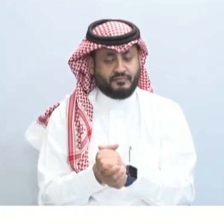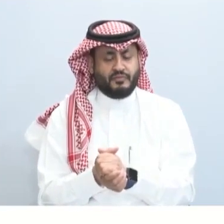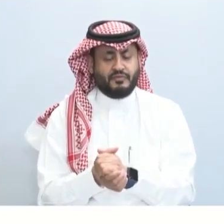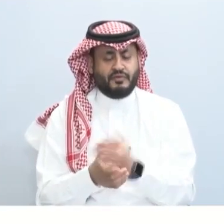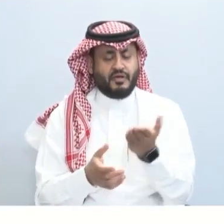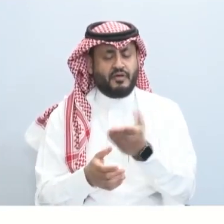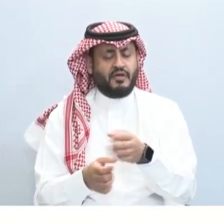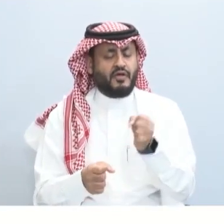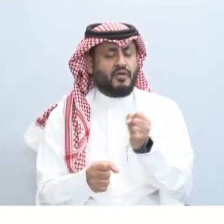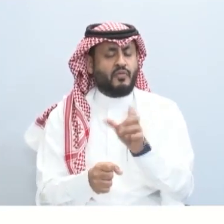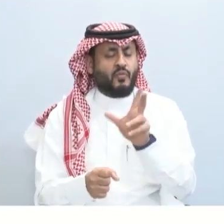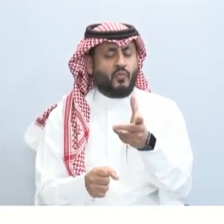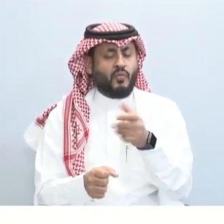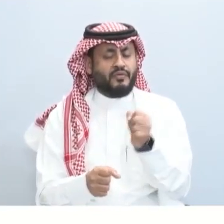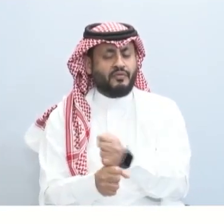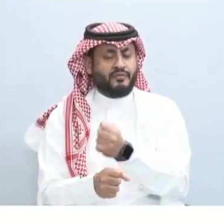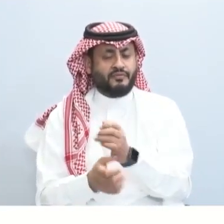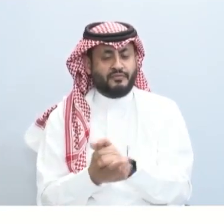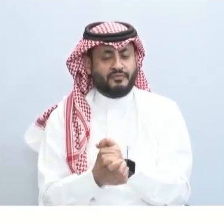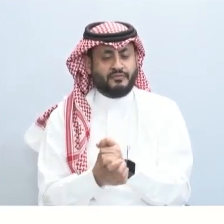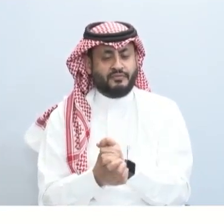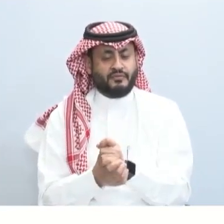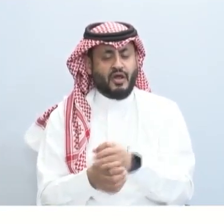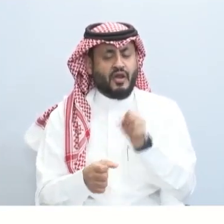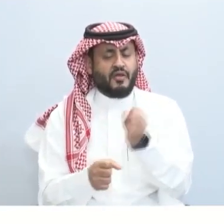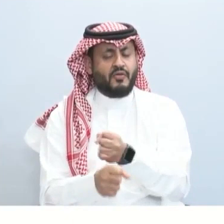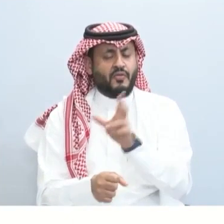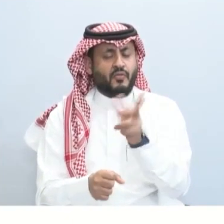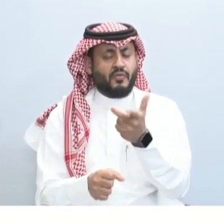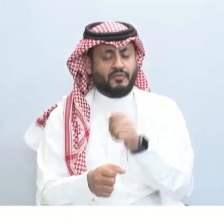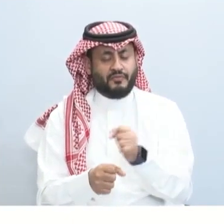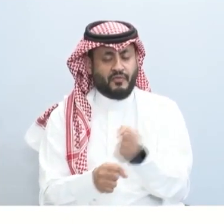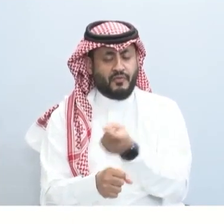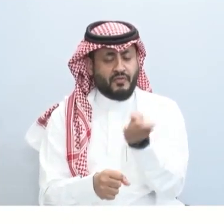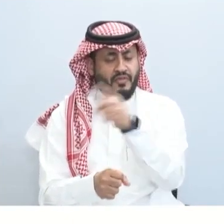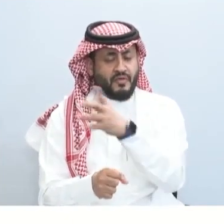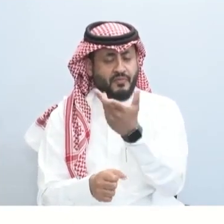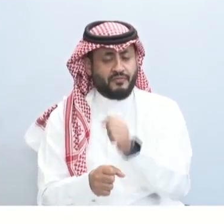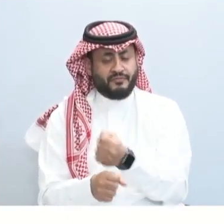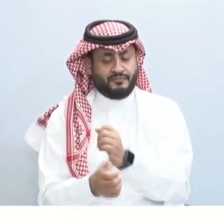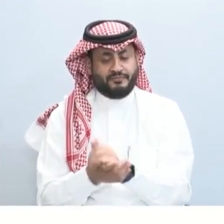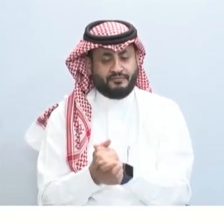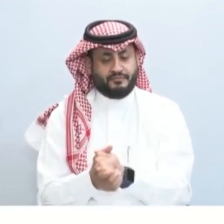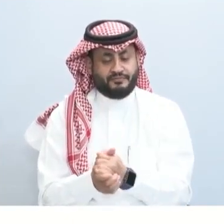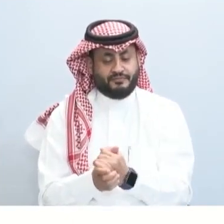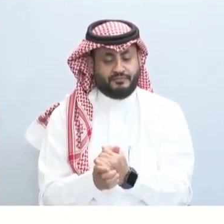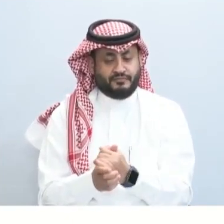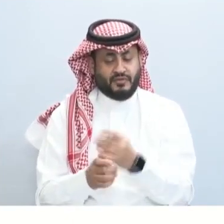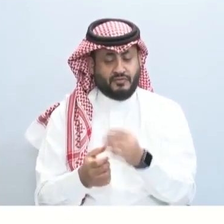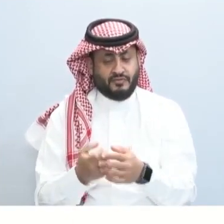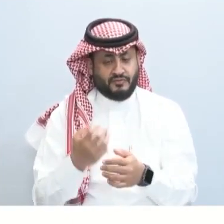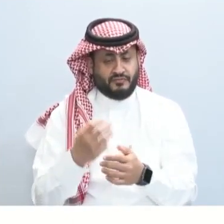what are you going to do there? What are you going to do there? So here we have nine